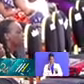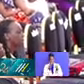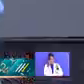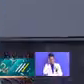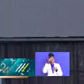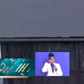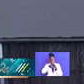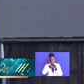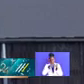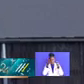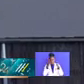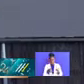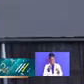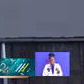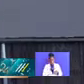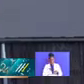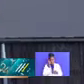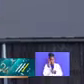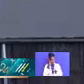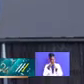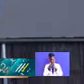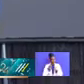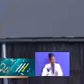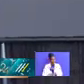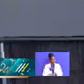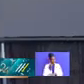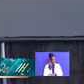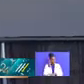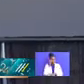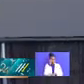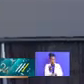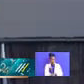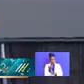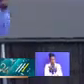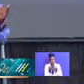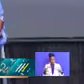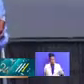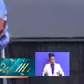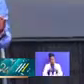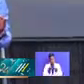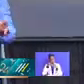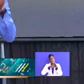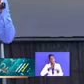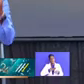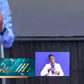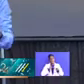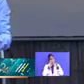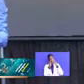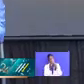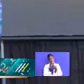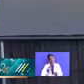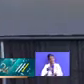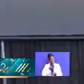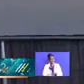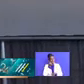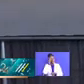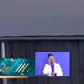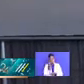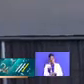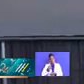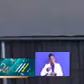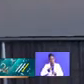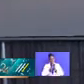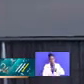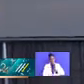deep because if we can get this we will know why some things is happening in our family we will know why we are